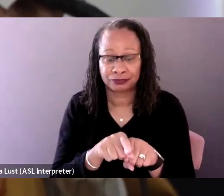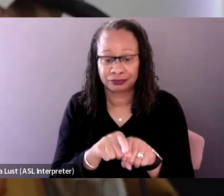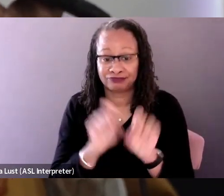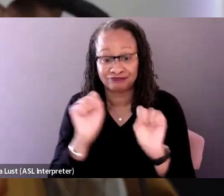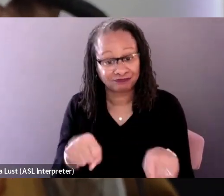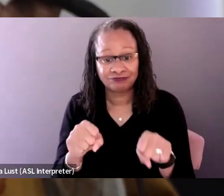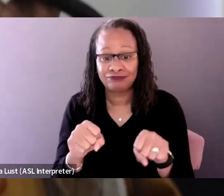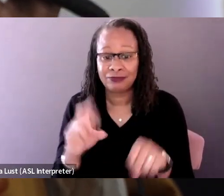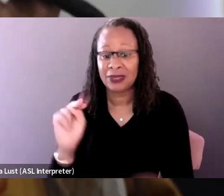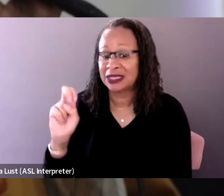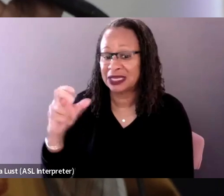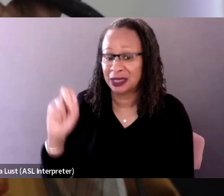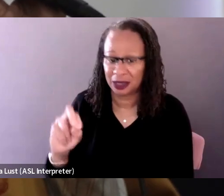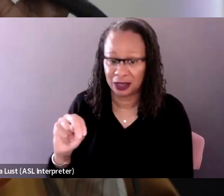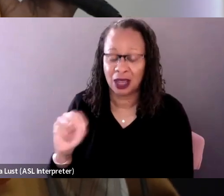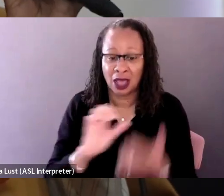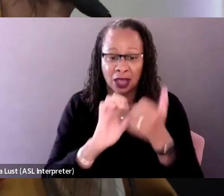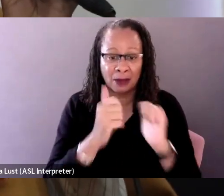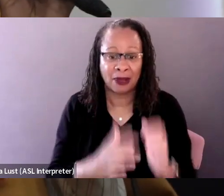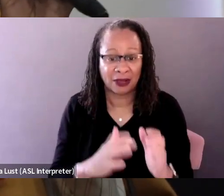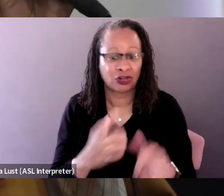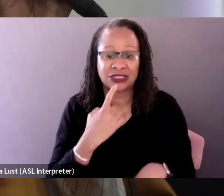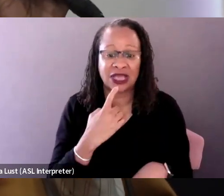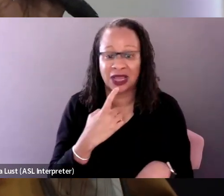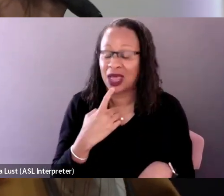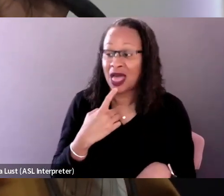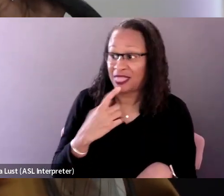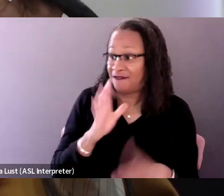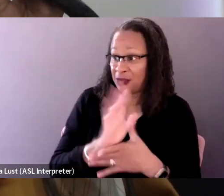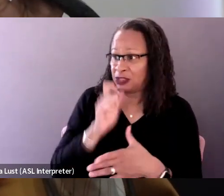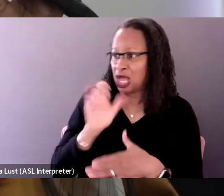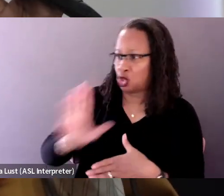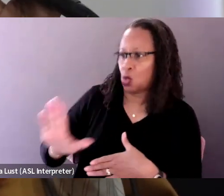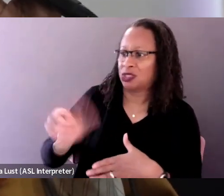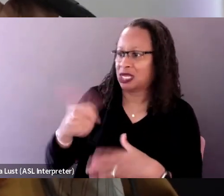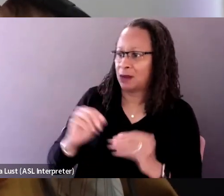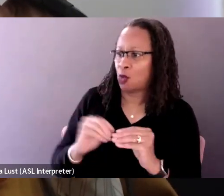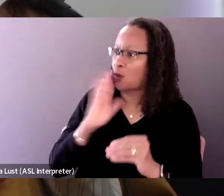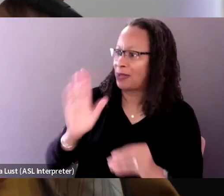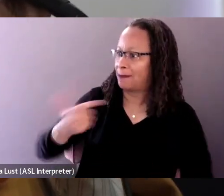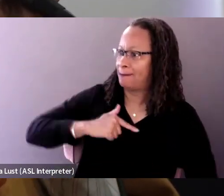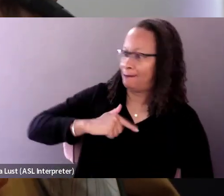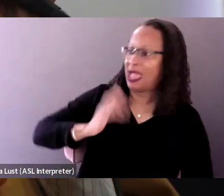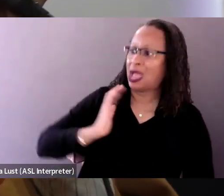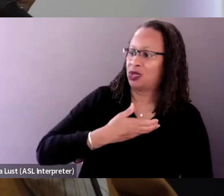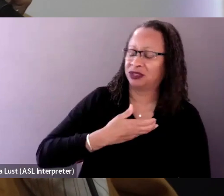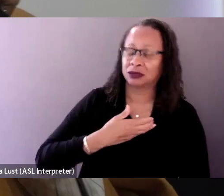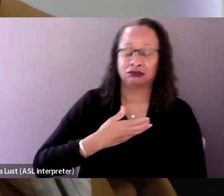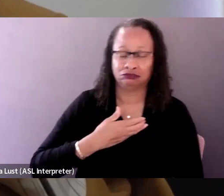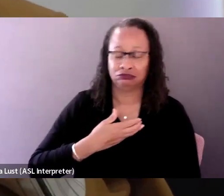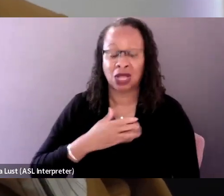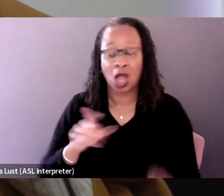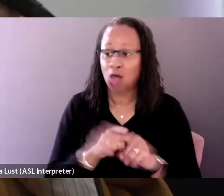Neon's competitor implied that the film would no longer be my own, it would be theirs. And also that, hey, you don't have to